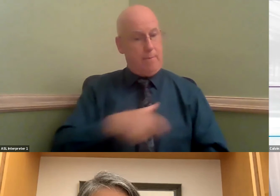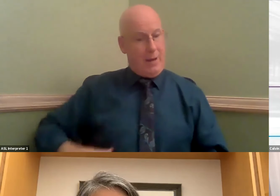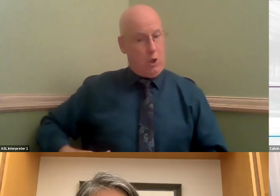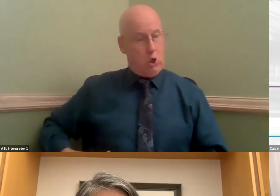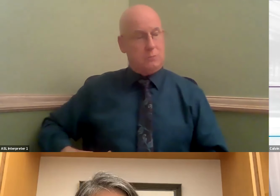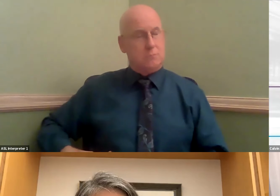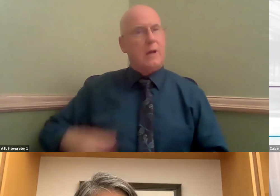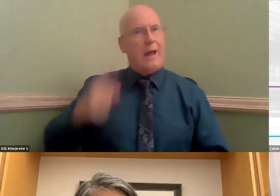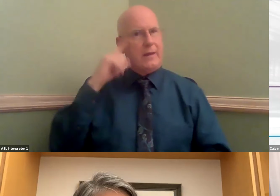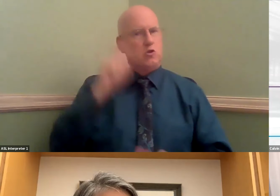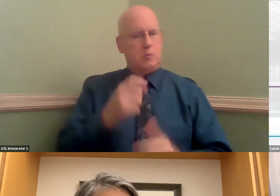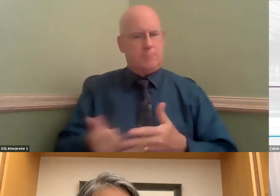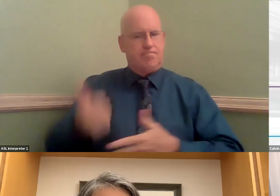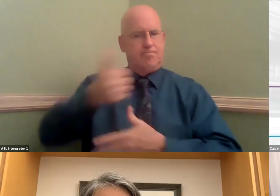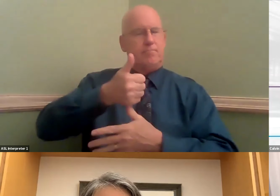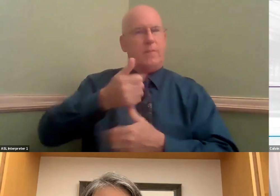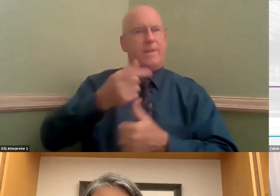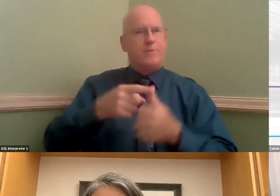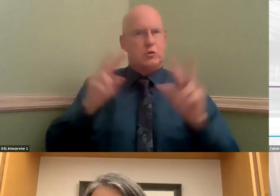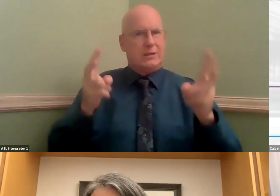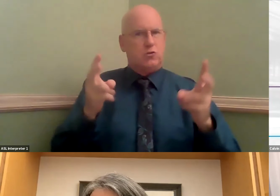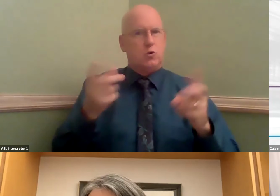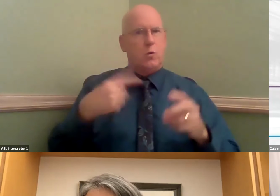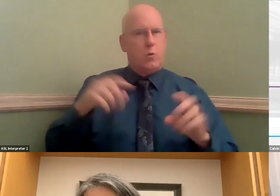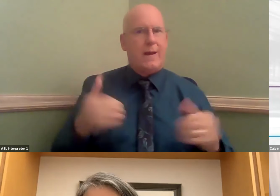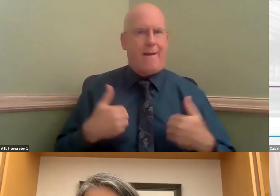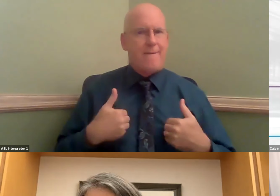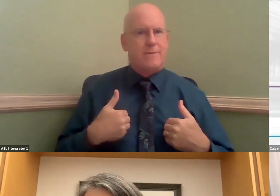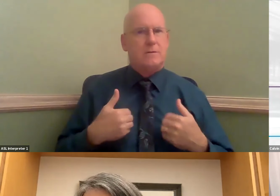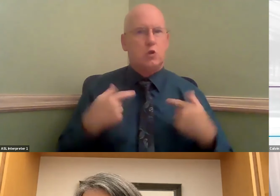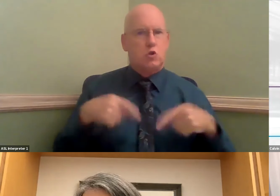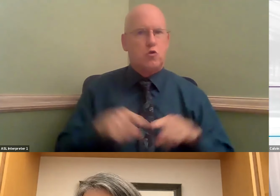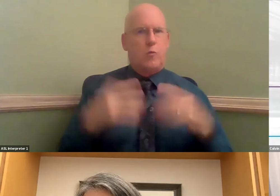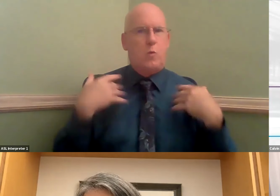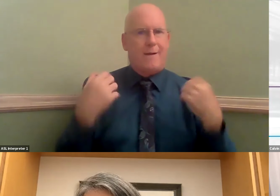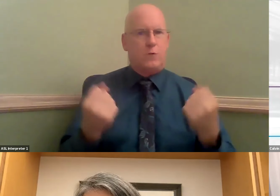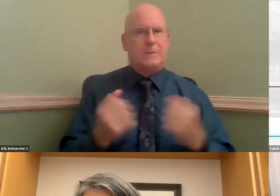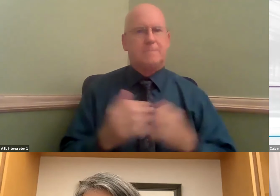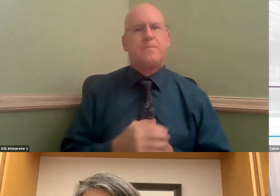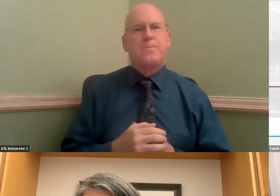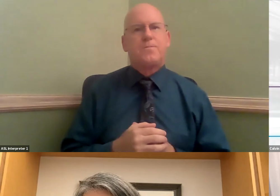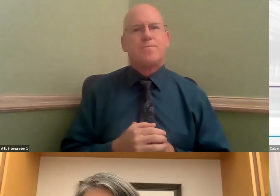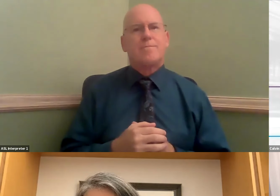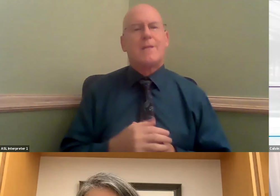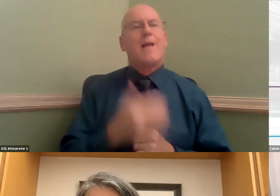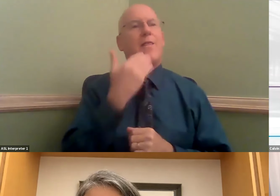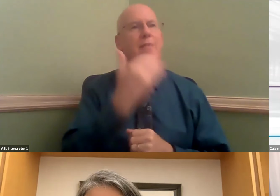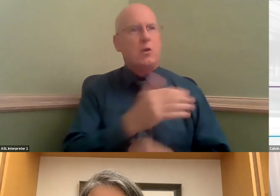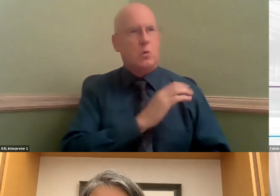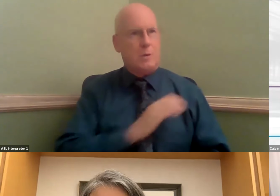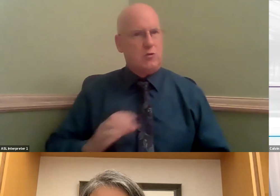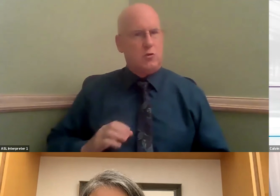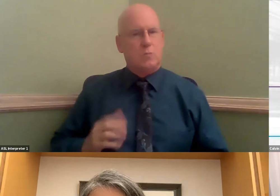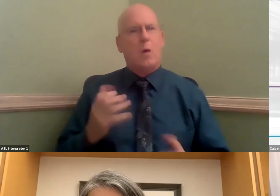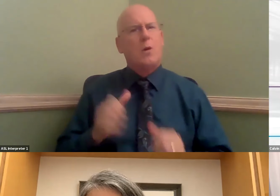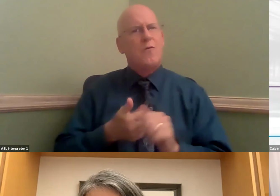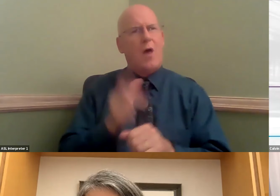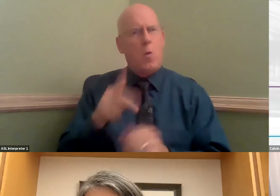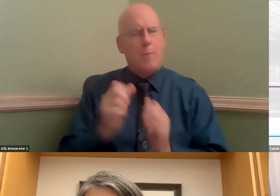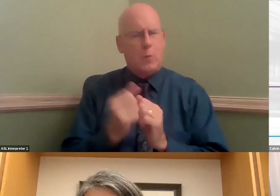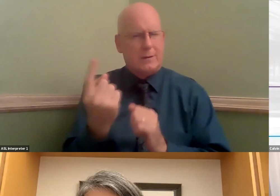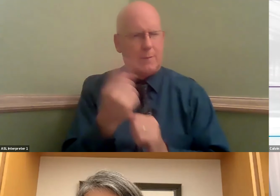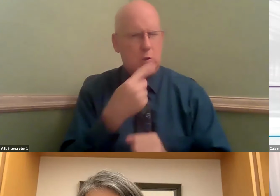first and foremost issue that we have in the recovery of the county. Okay, Commissioner, thank you. And I do want to follow up on something that